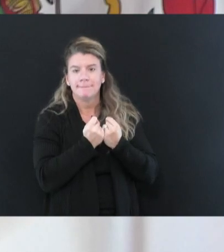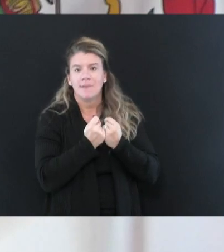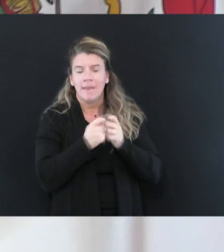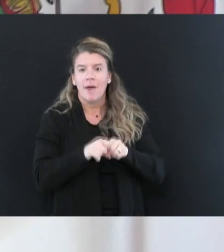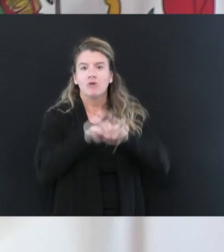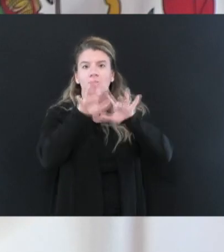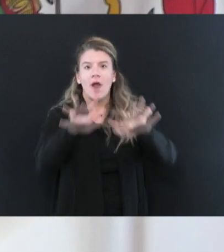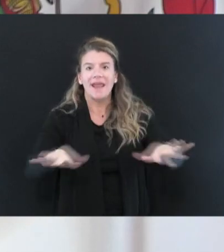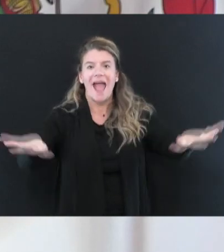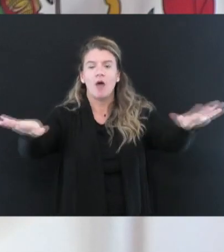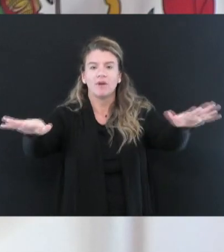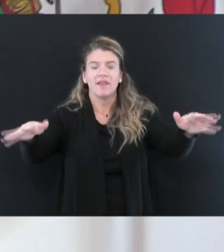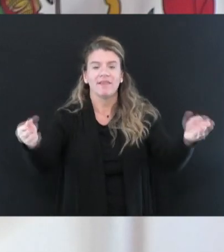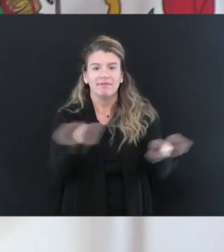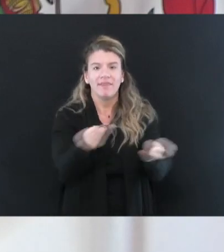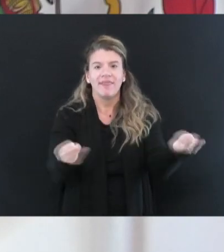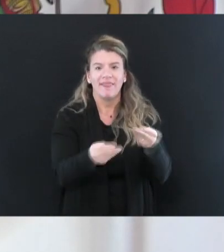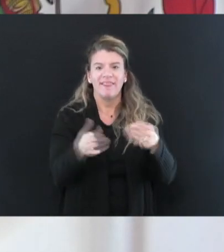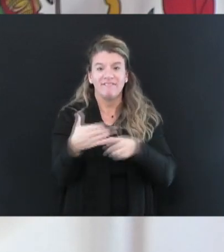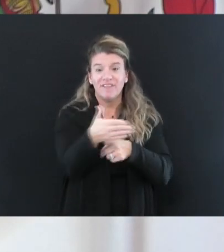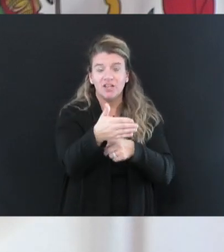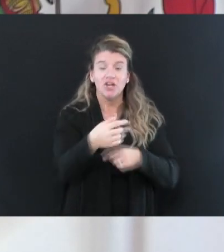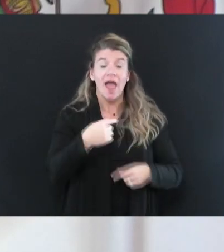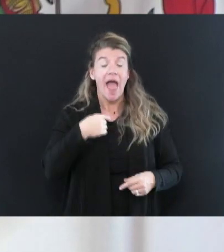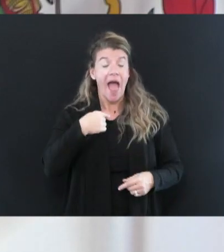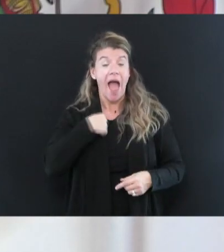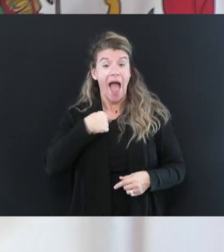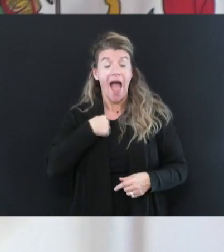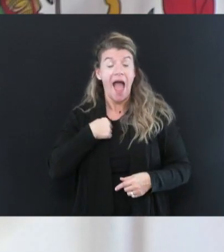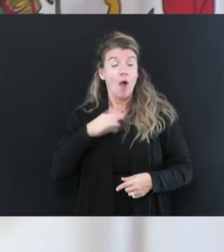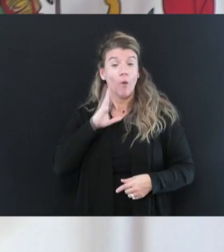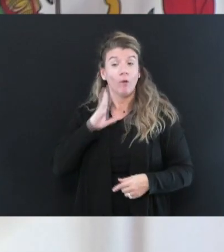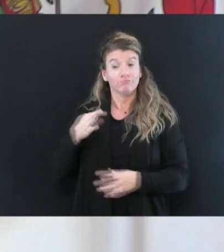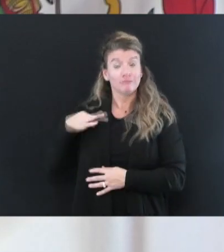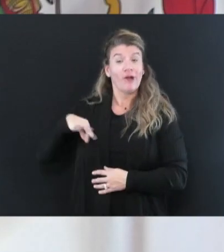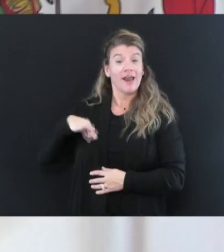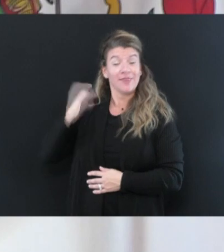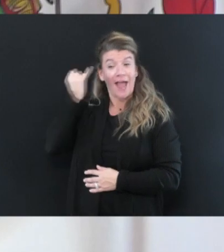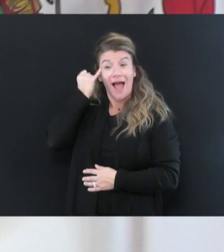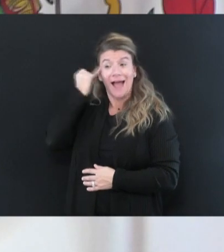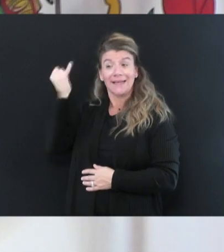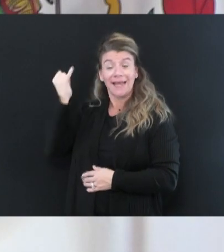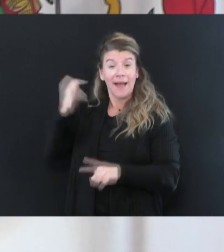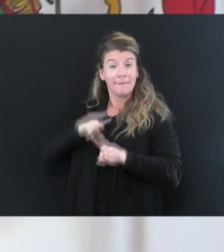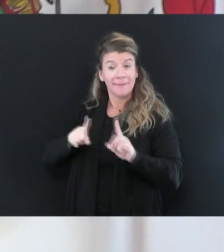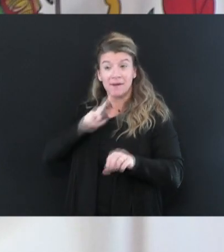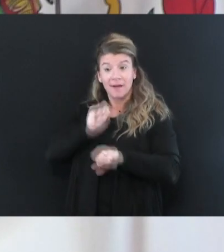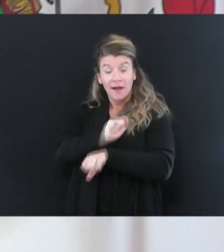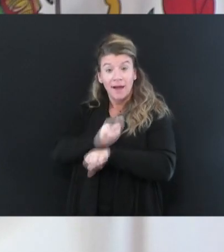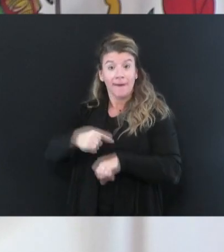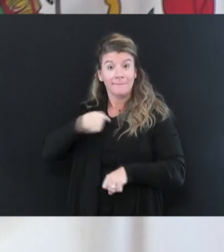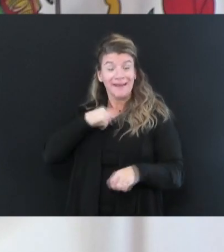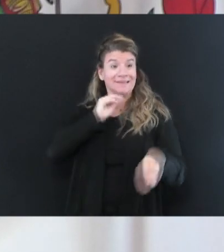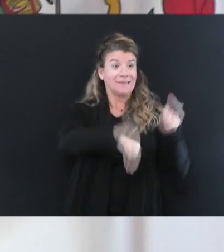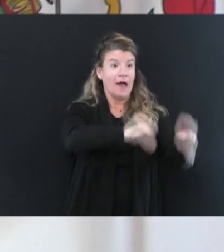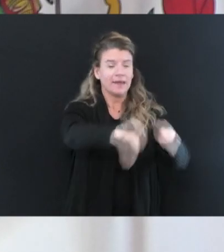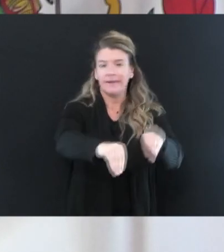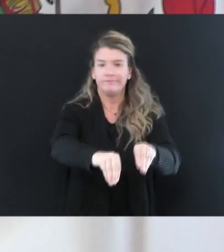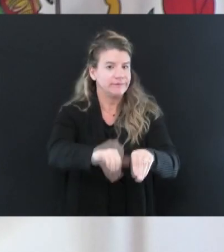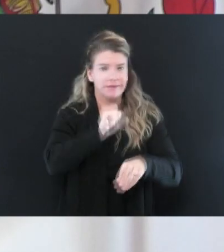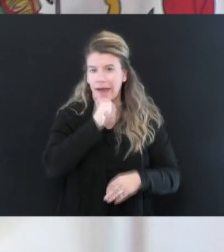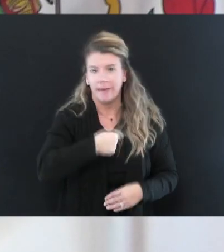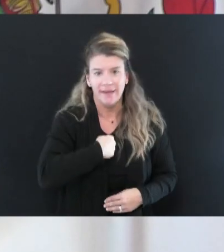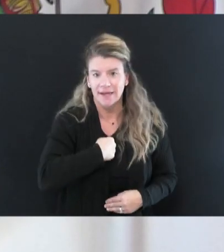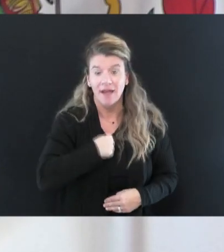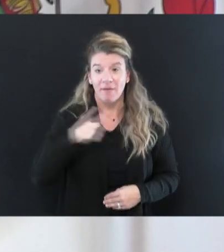I'll take credit for the idea. I haven't done much of the stocking, but really and truly, the people that are doing it, I know, are making the